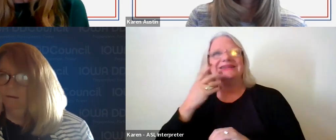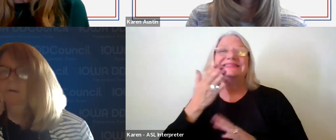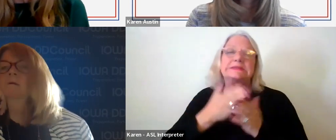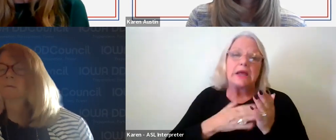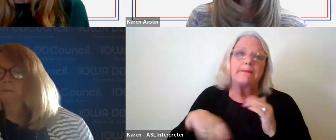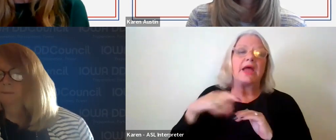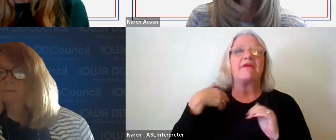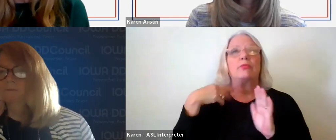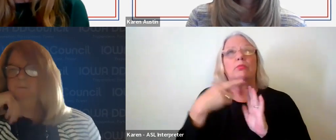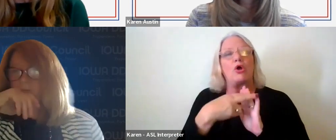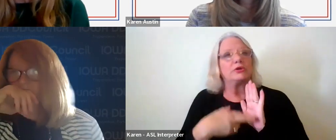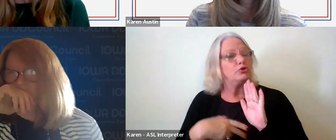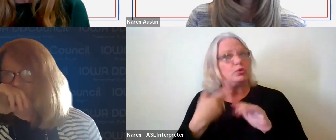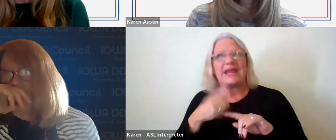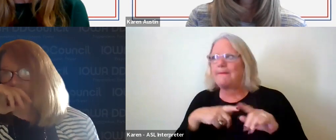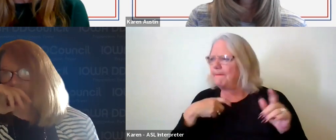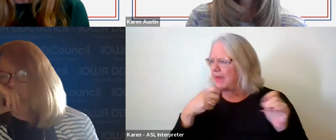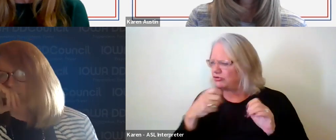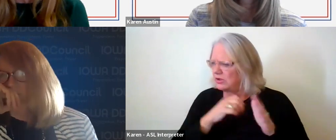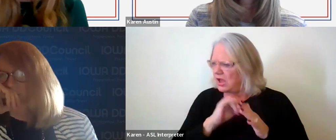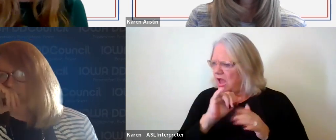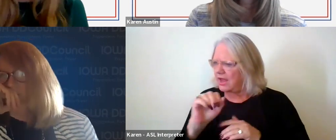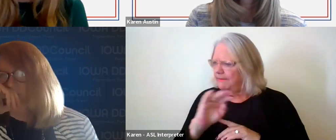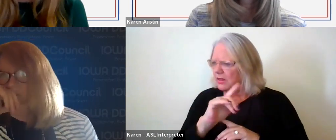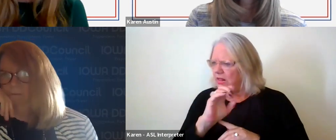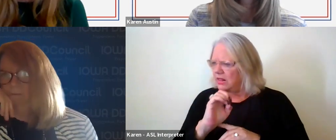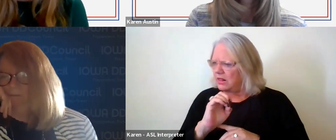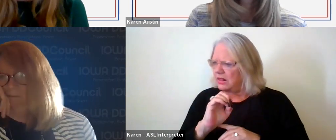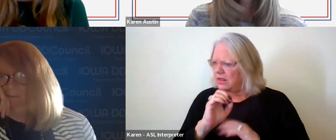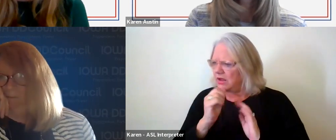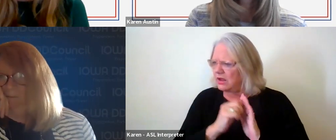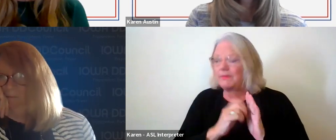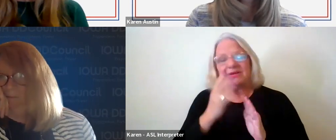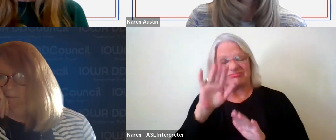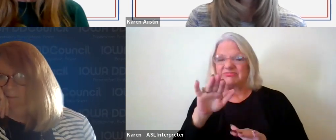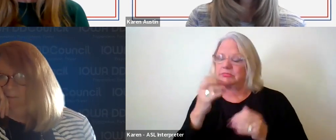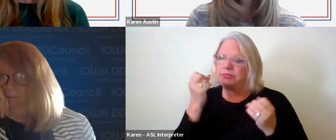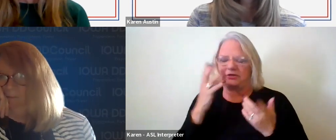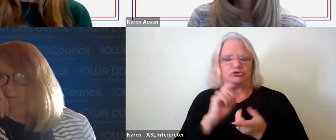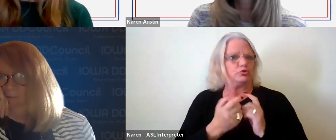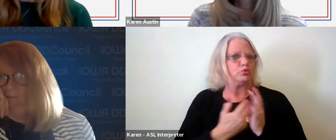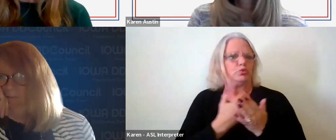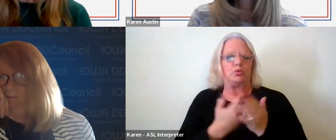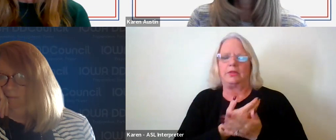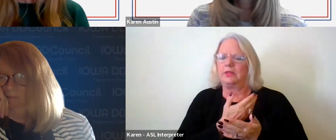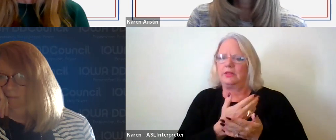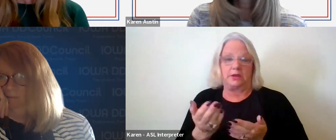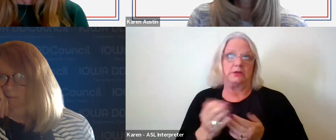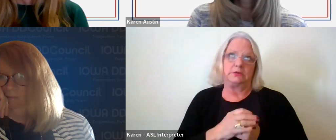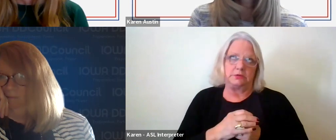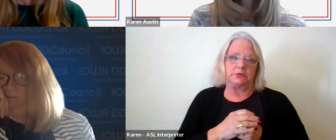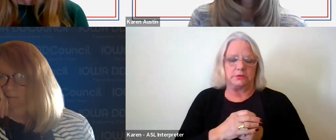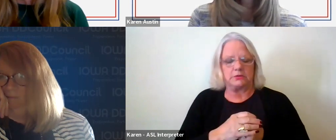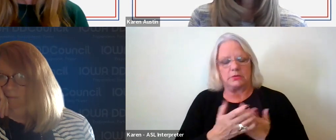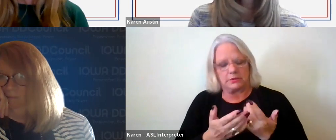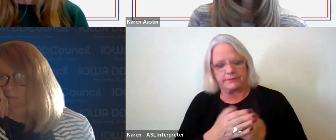IAble account previously, but there have been a lot of changes. So I do encourage, if we call them entities, if an entity